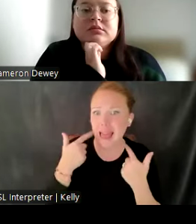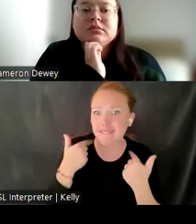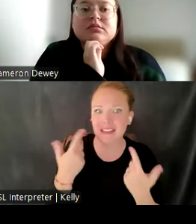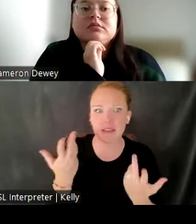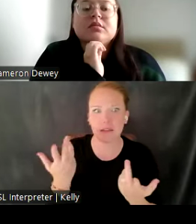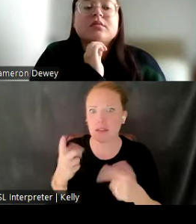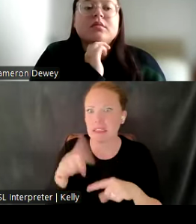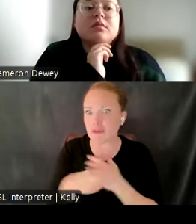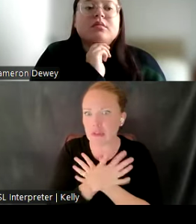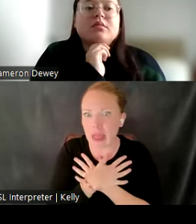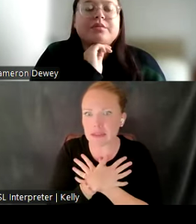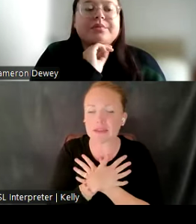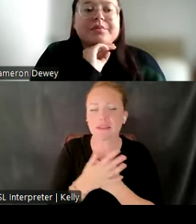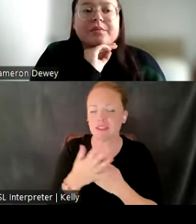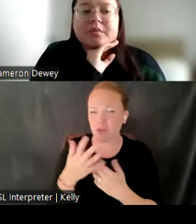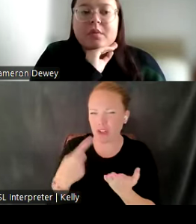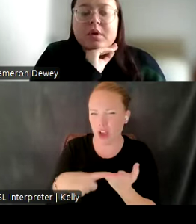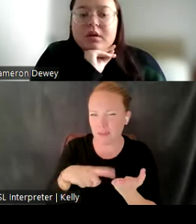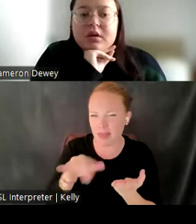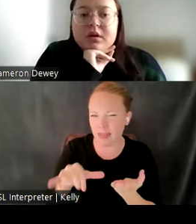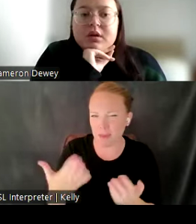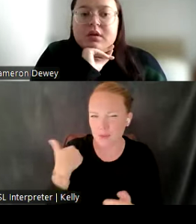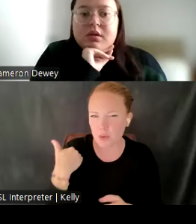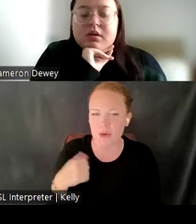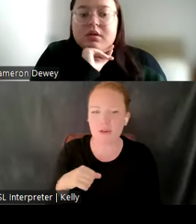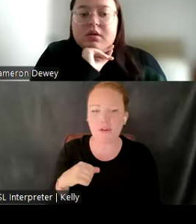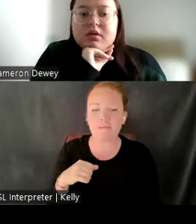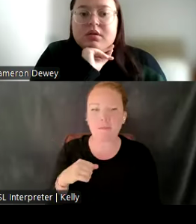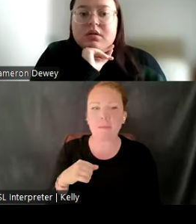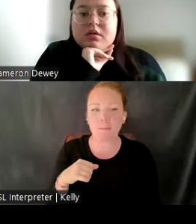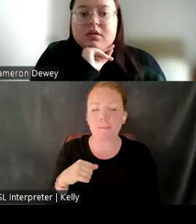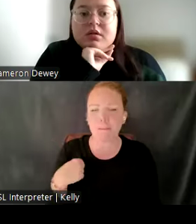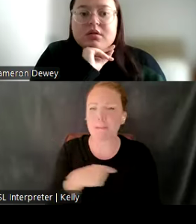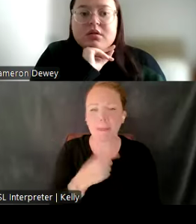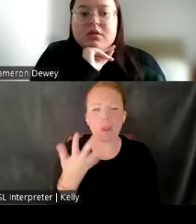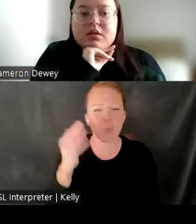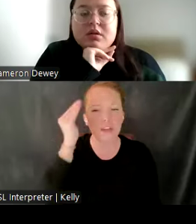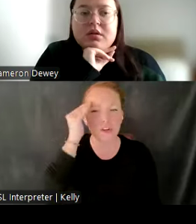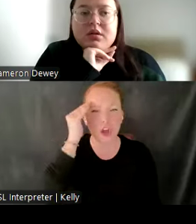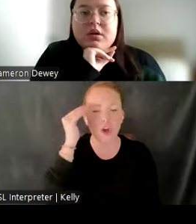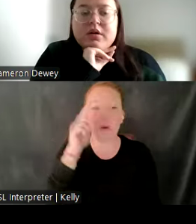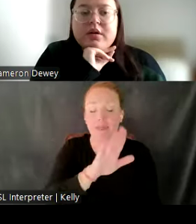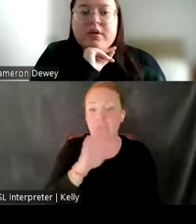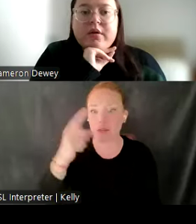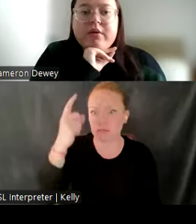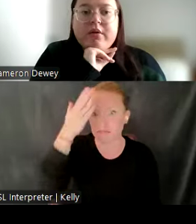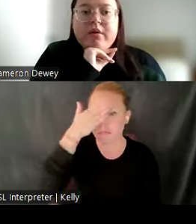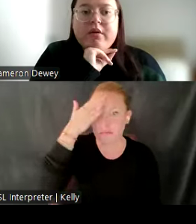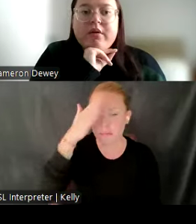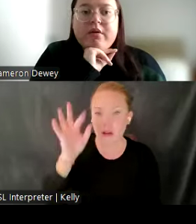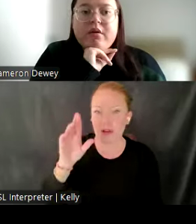discussed a little bit earlier in this presentation. And we also know that an impaired prefrontal cortex, right?